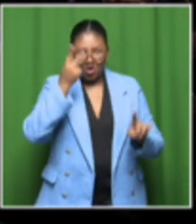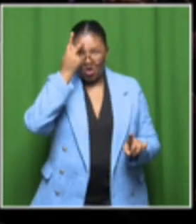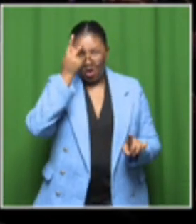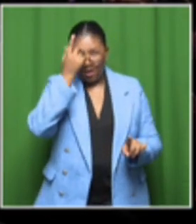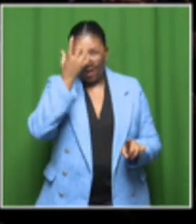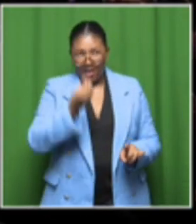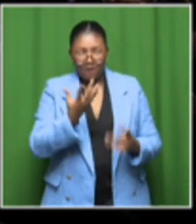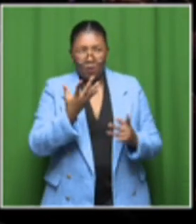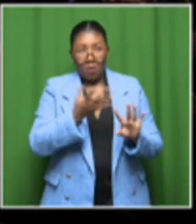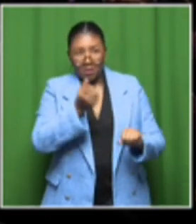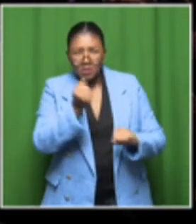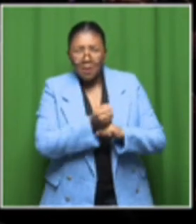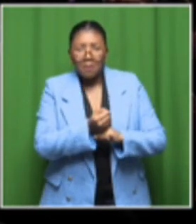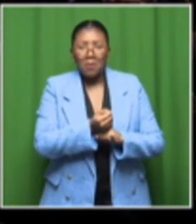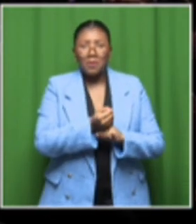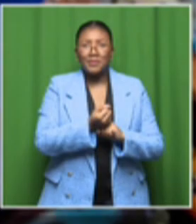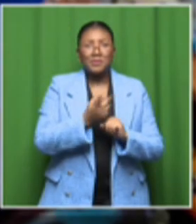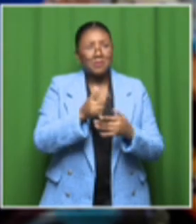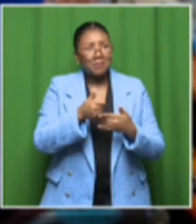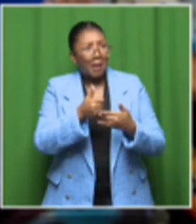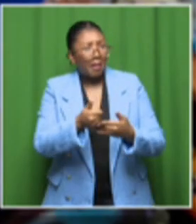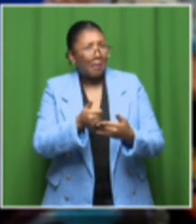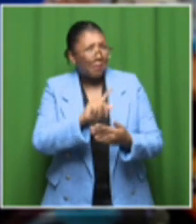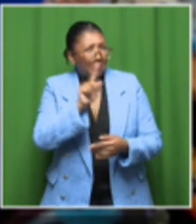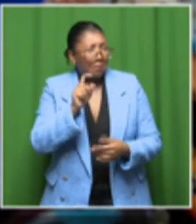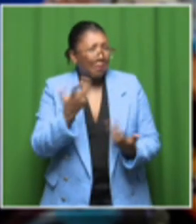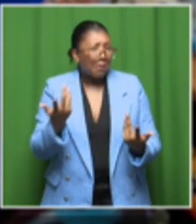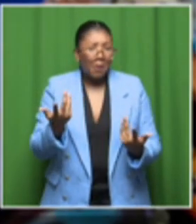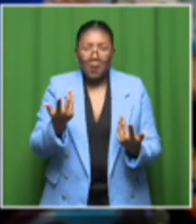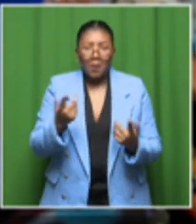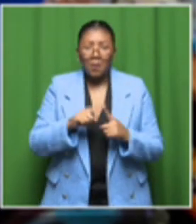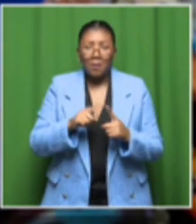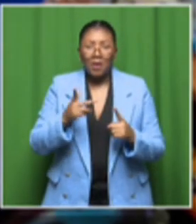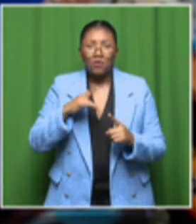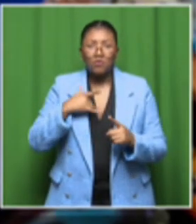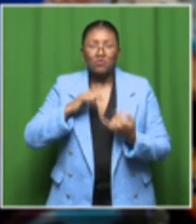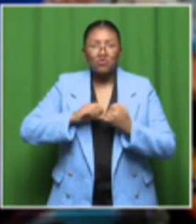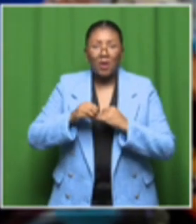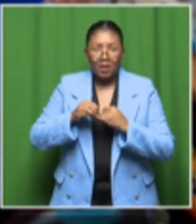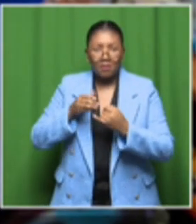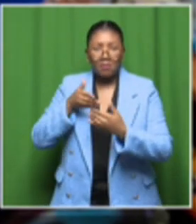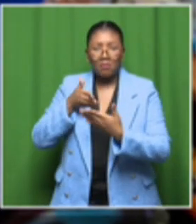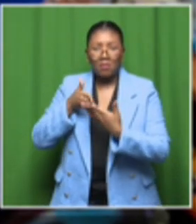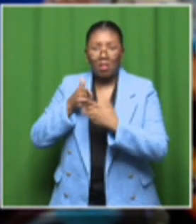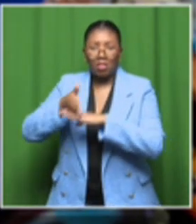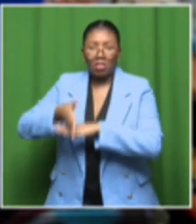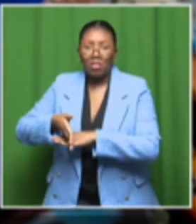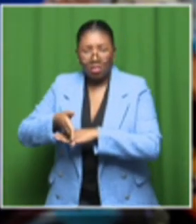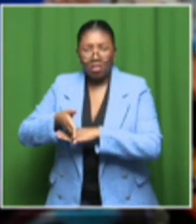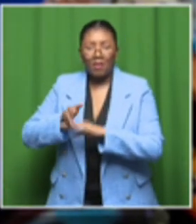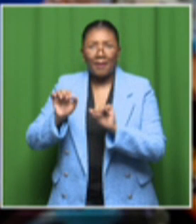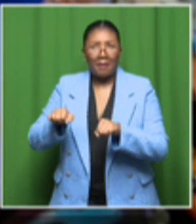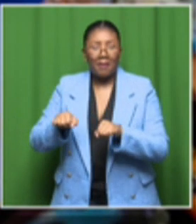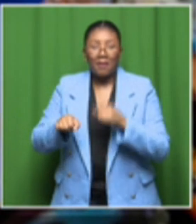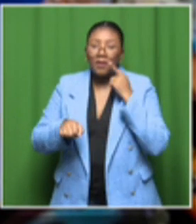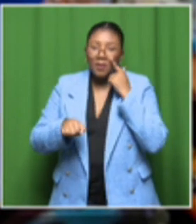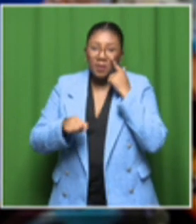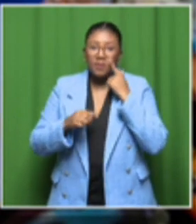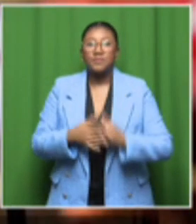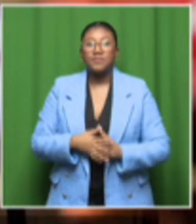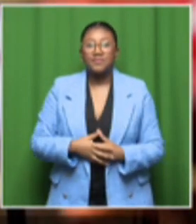being helpful? I mean, tell us about that immersive experience, especially when you're trying to bridge everything. I think Yeah, go ahead. I think it's not